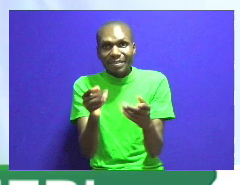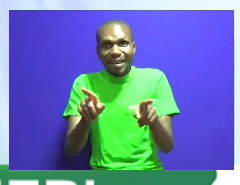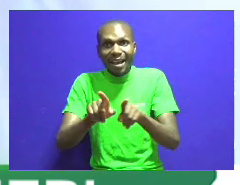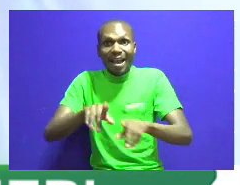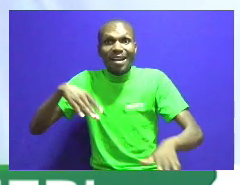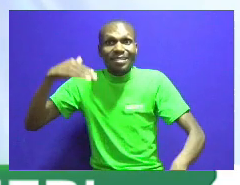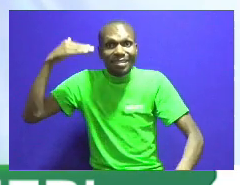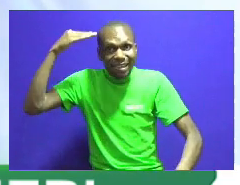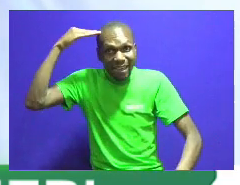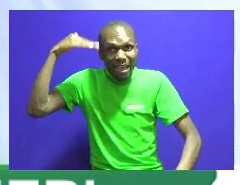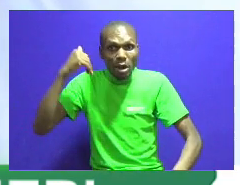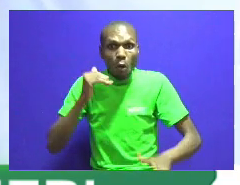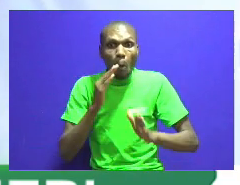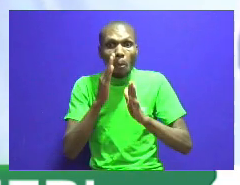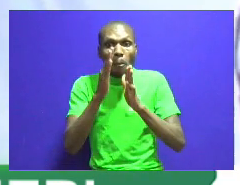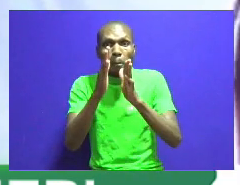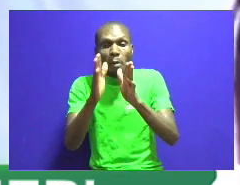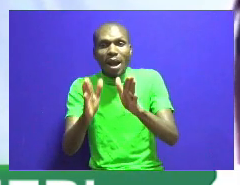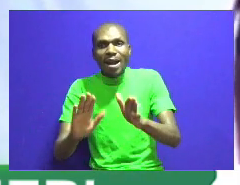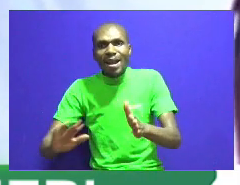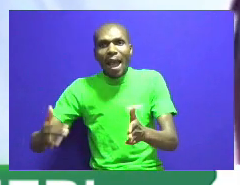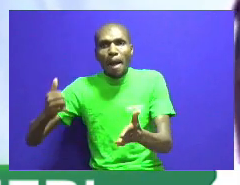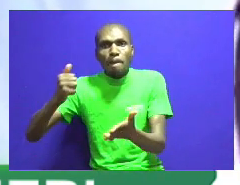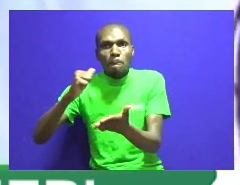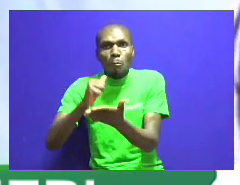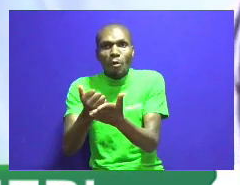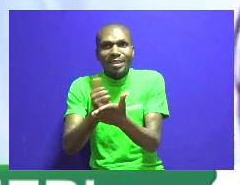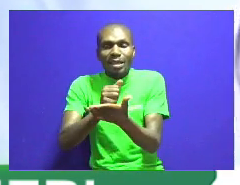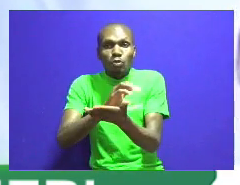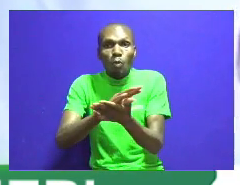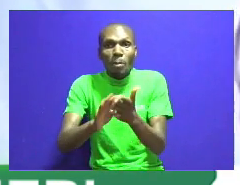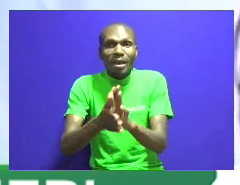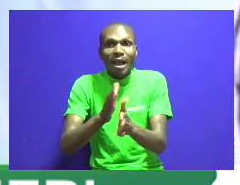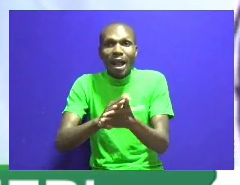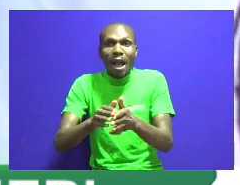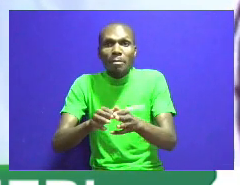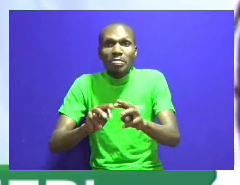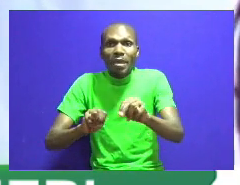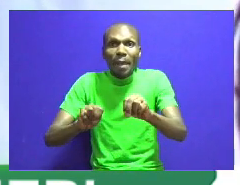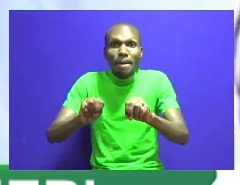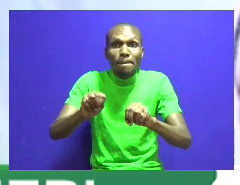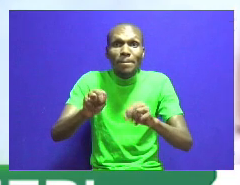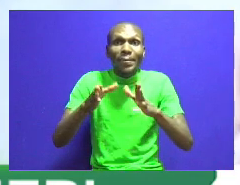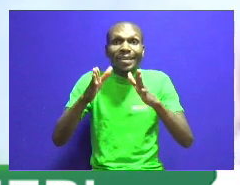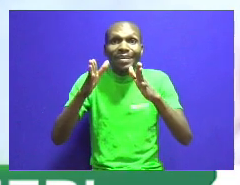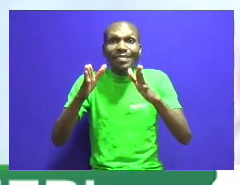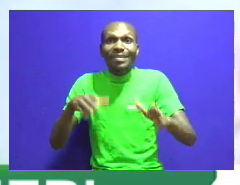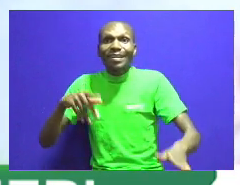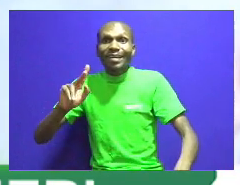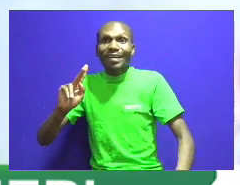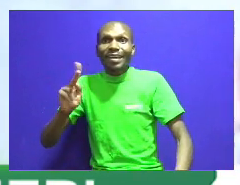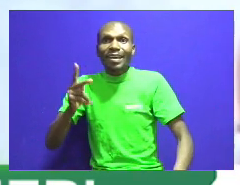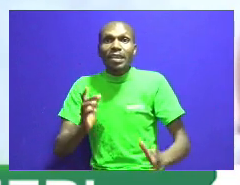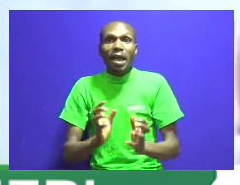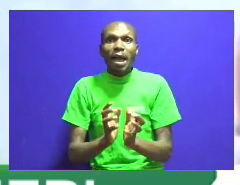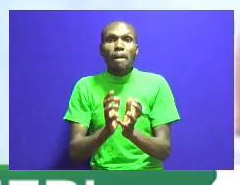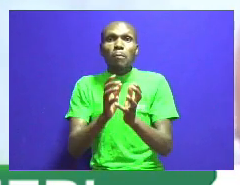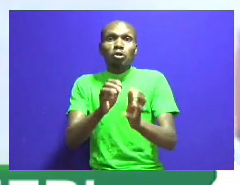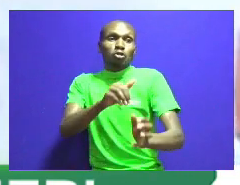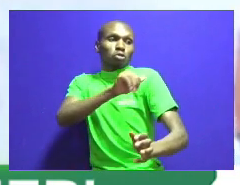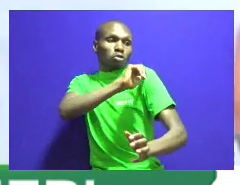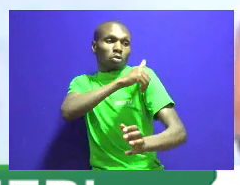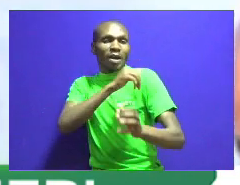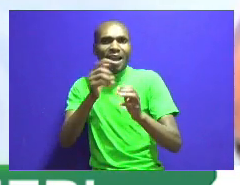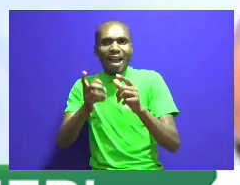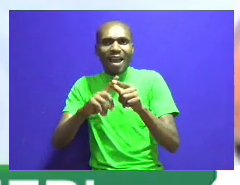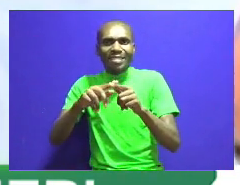corporate planning, has been appointed to be the acting managing director of the Kenya Airports Authority. Contract of Mr. Fred,